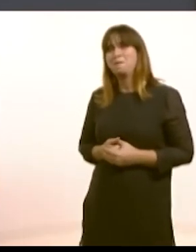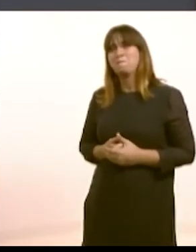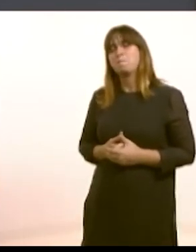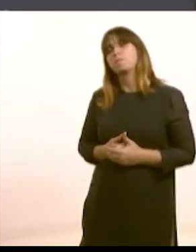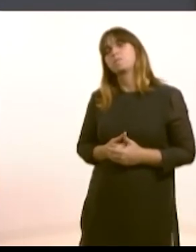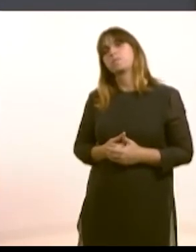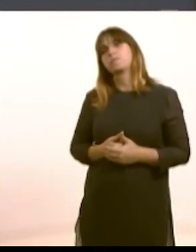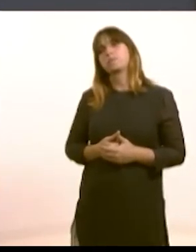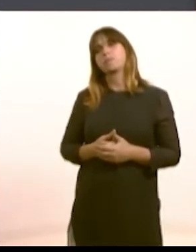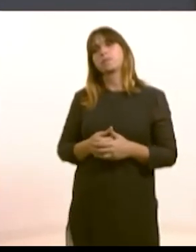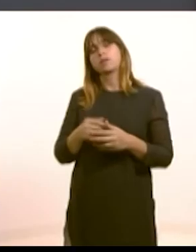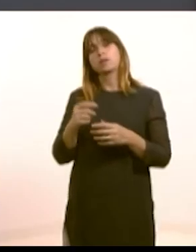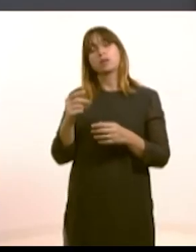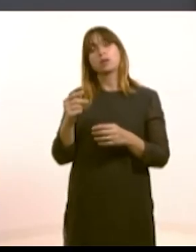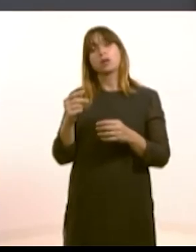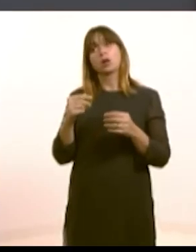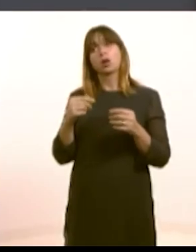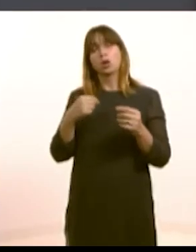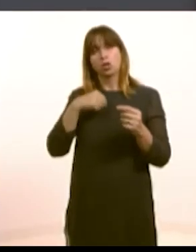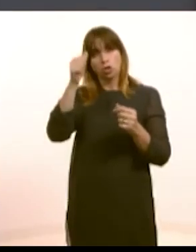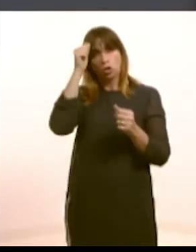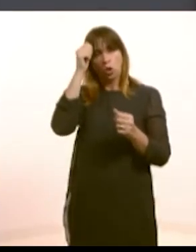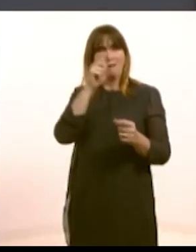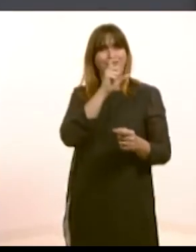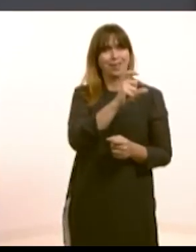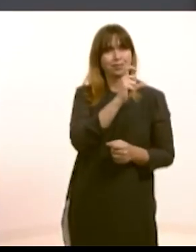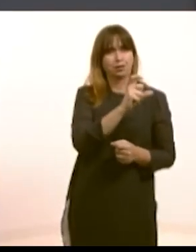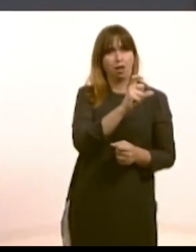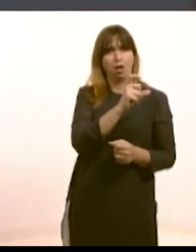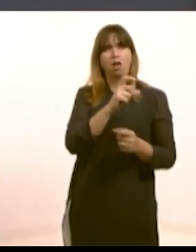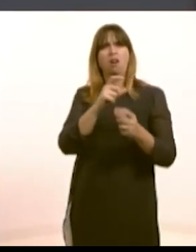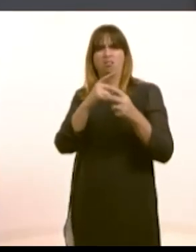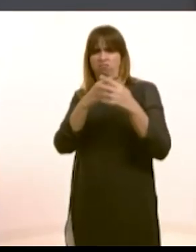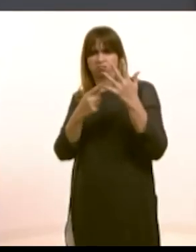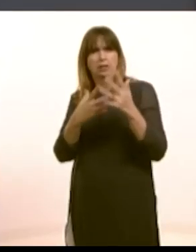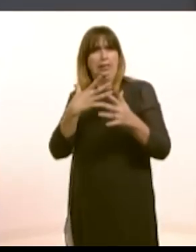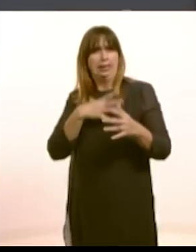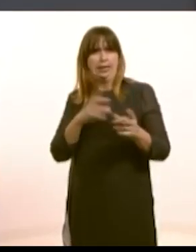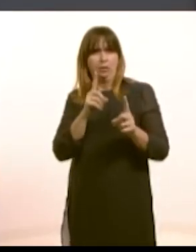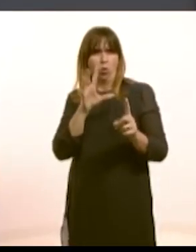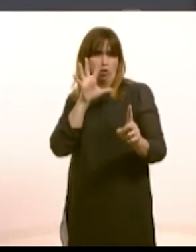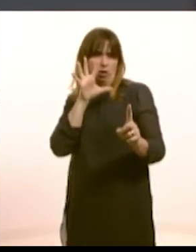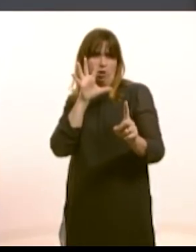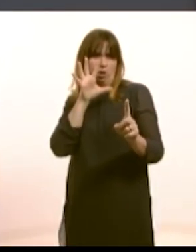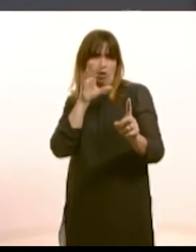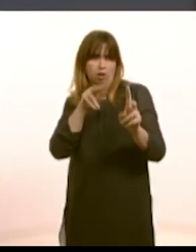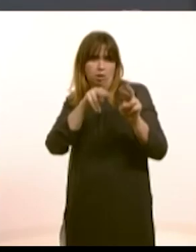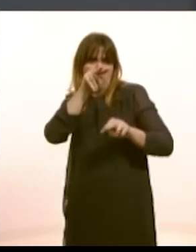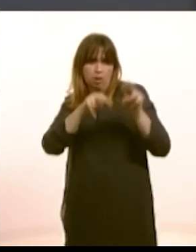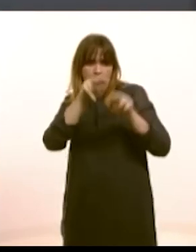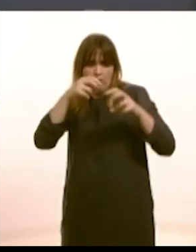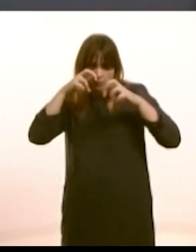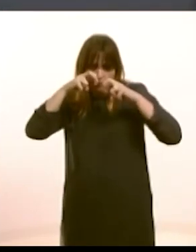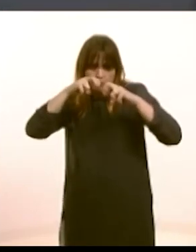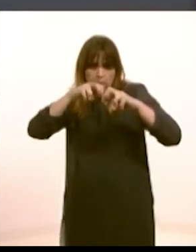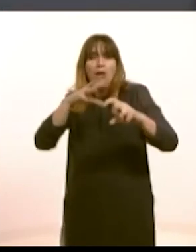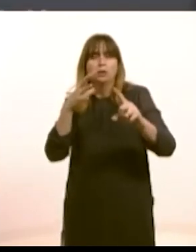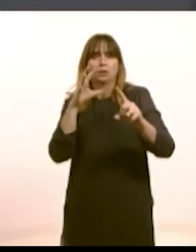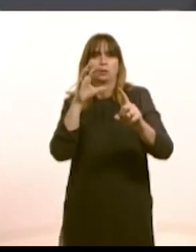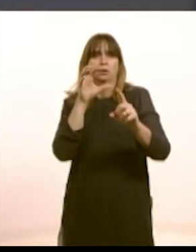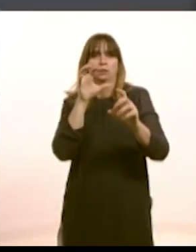care. Both parts of those rely upon diagnostic services. Now, we have seen problems in diagnostic services in the past, with waiting lists being perhaps of a